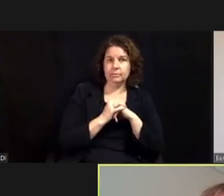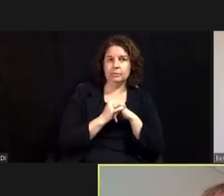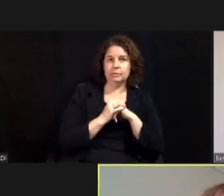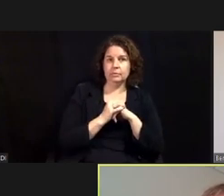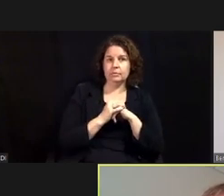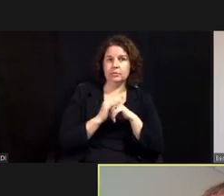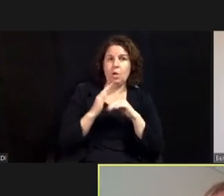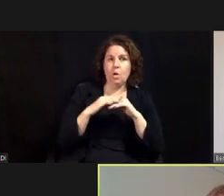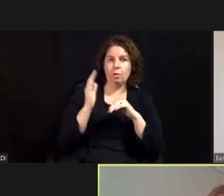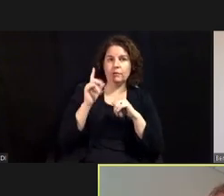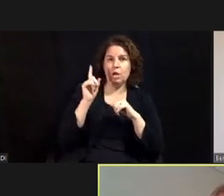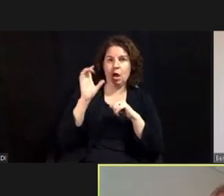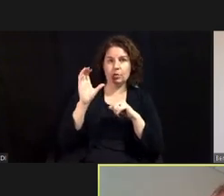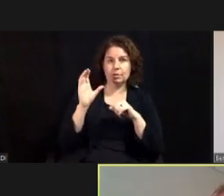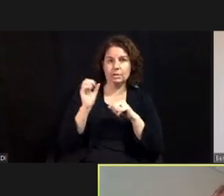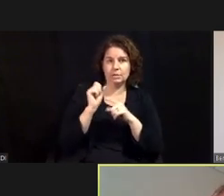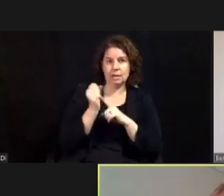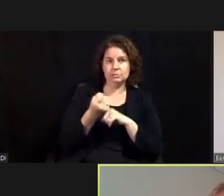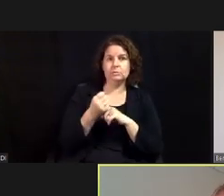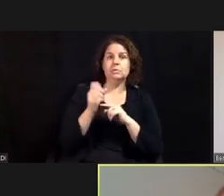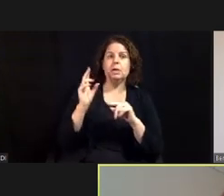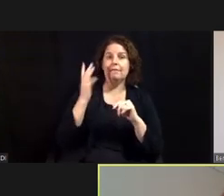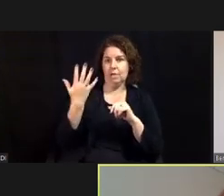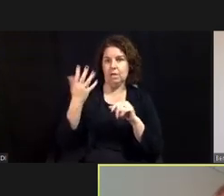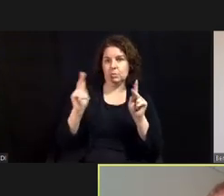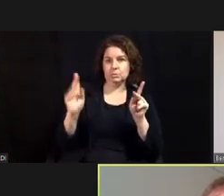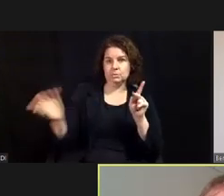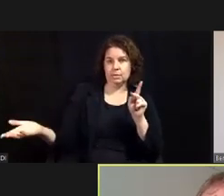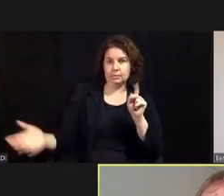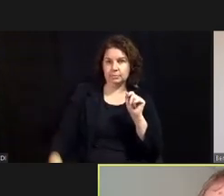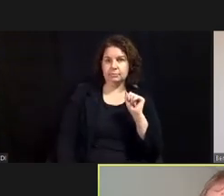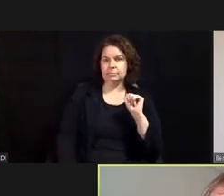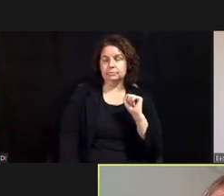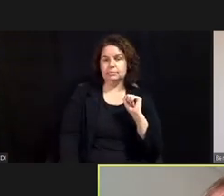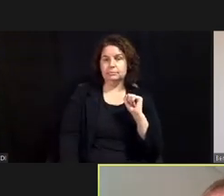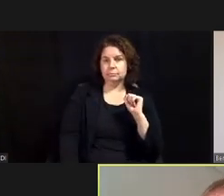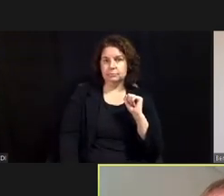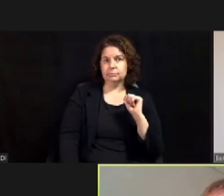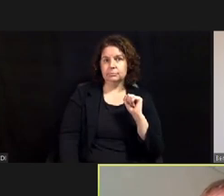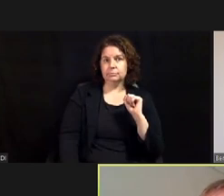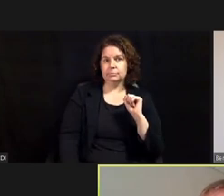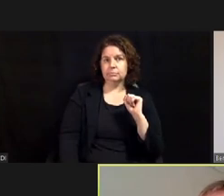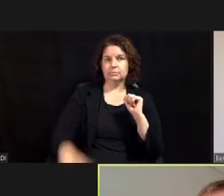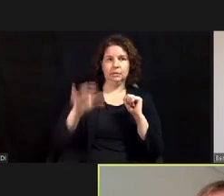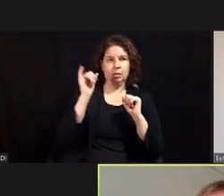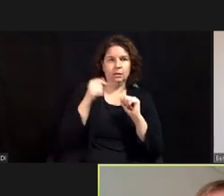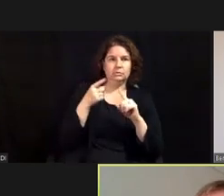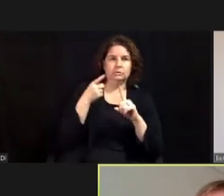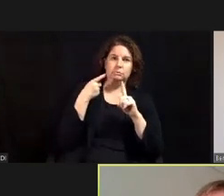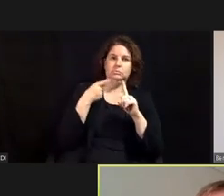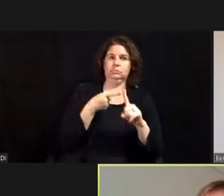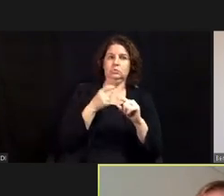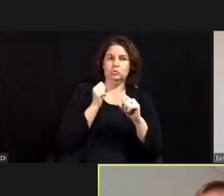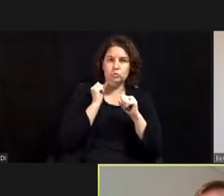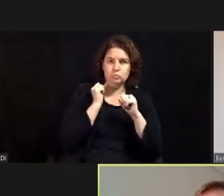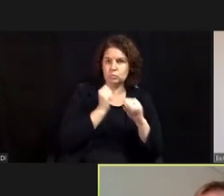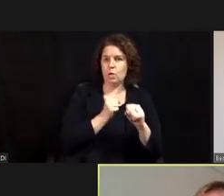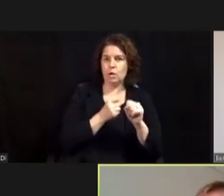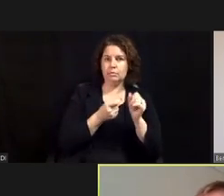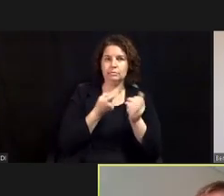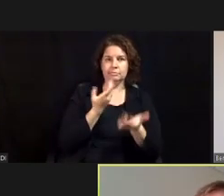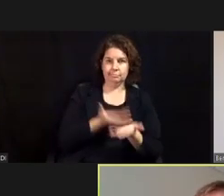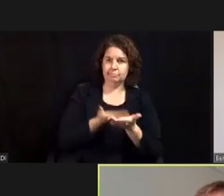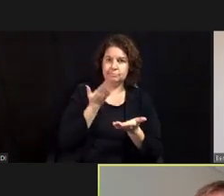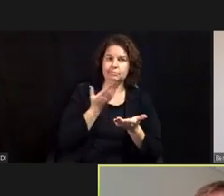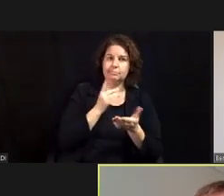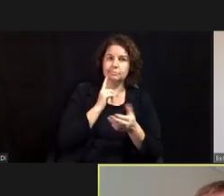deaths. So it's a dramatic illustration of the fact that it really does matter, and we're